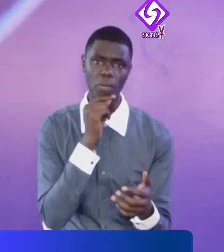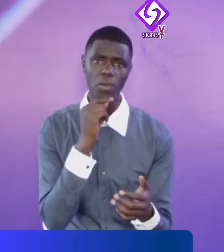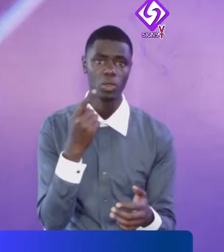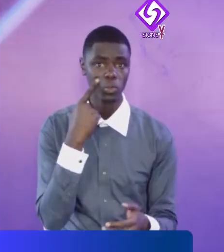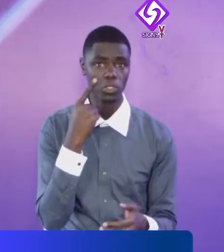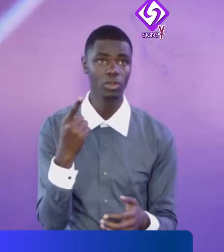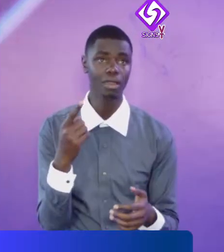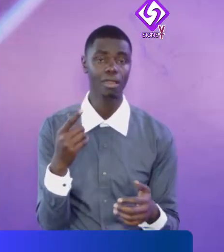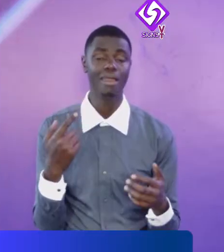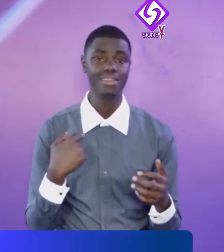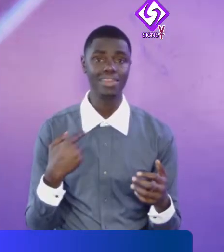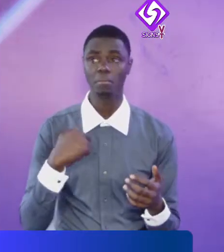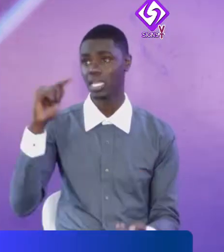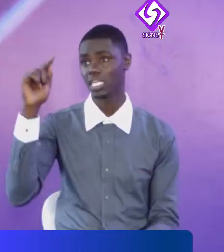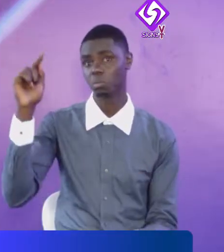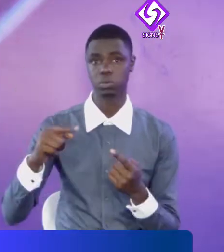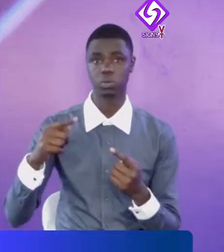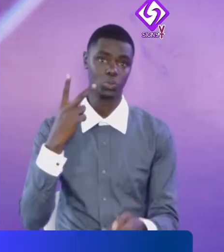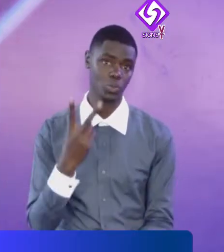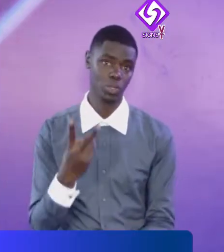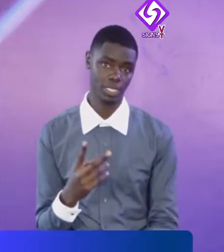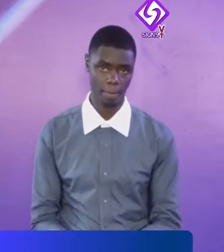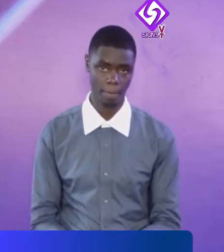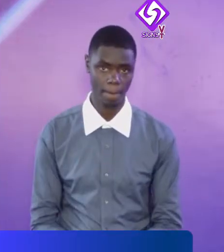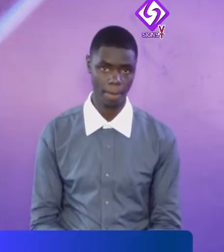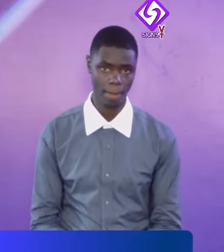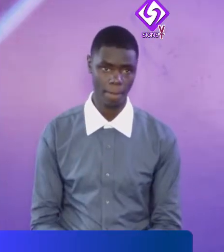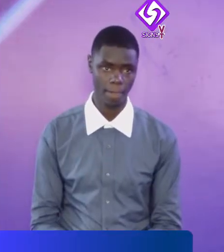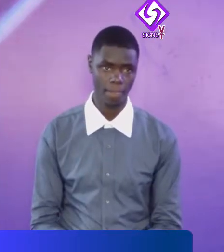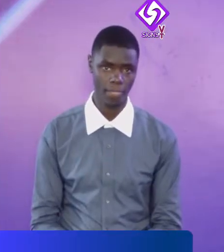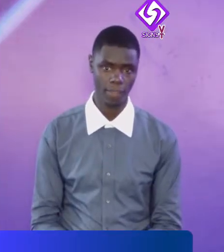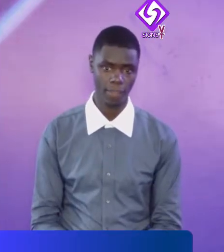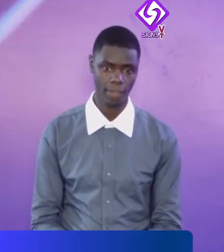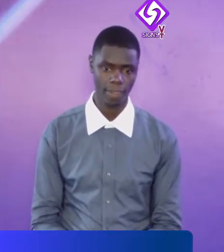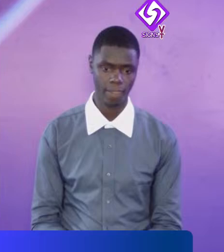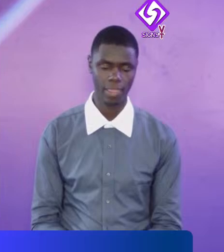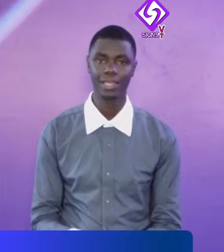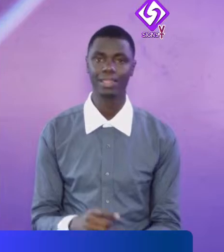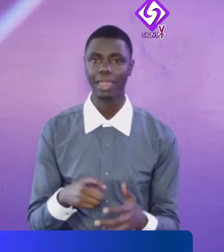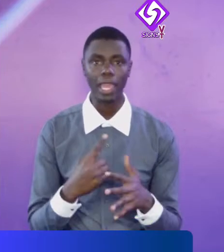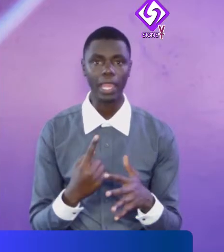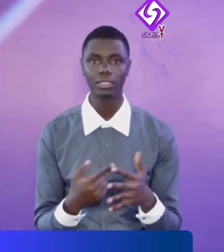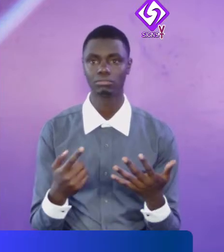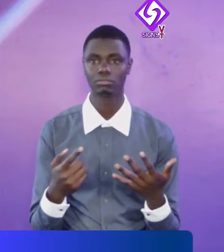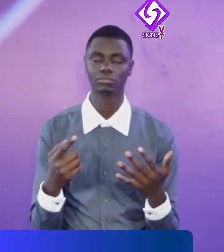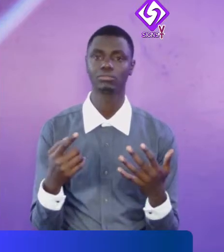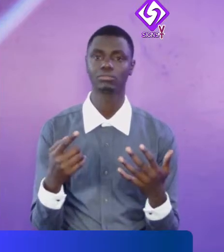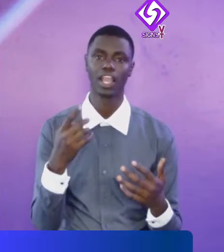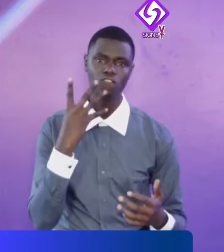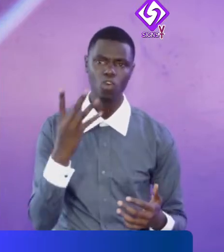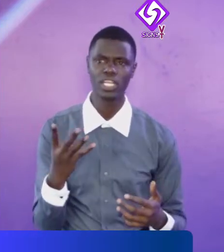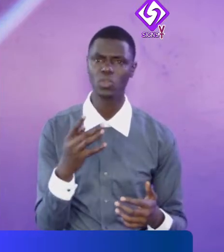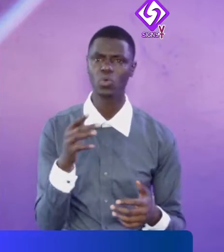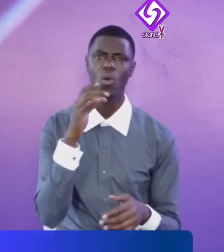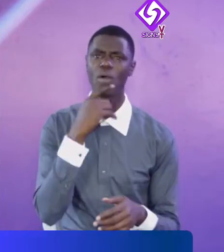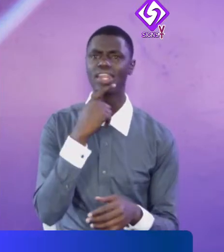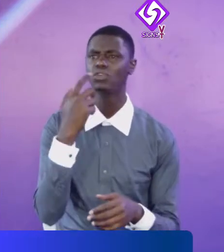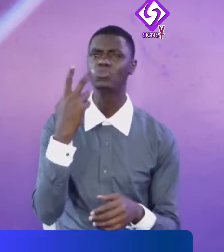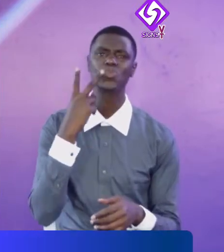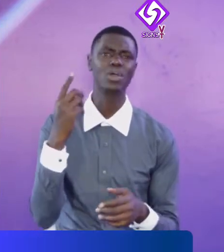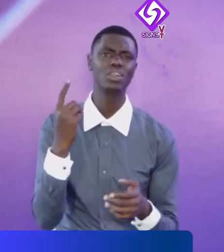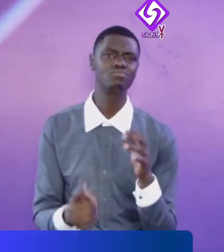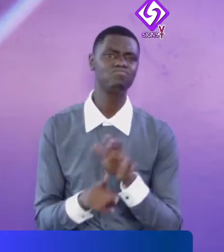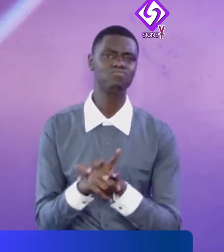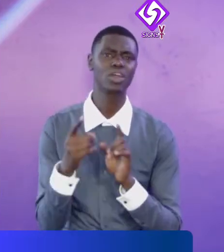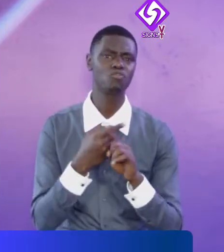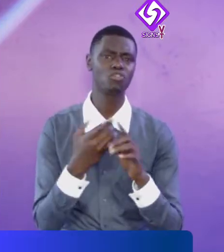the number move to around 200, isn't it? Mm. Then the day of arrival, the number is 400. So you wonder where did 200 come from? So that